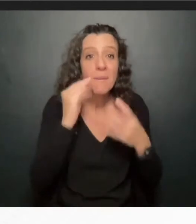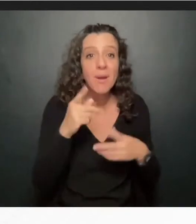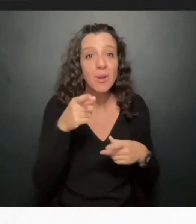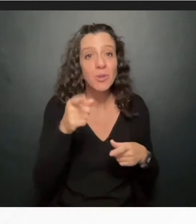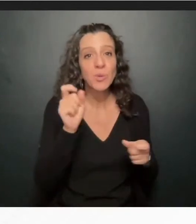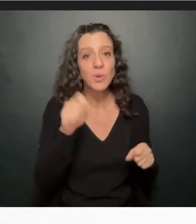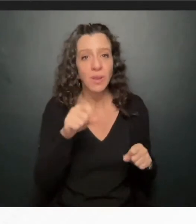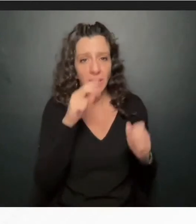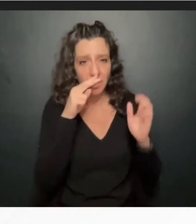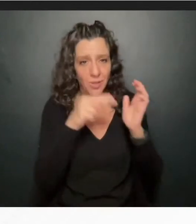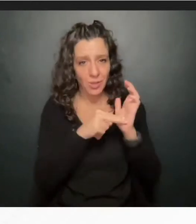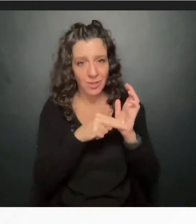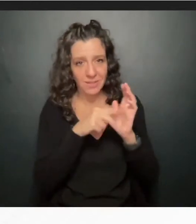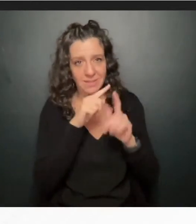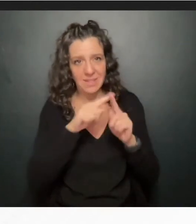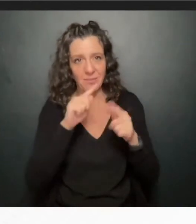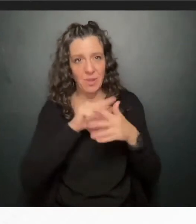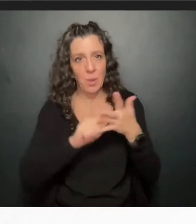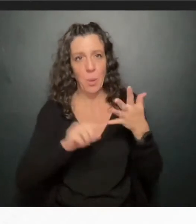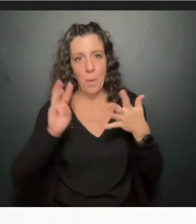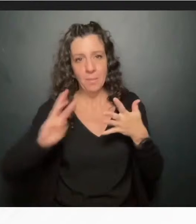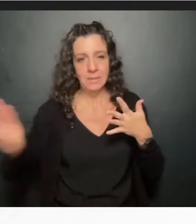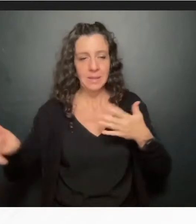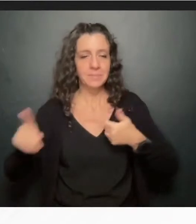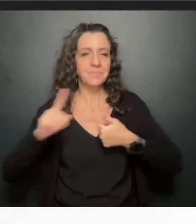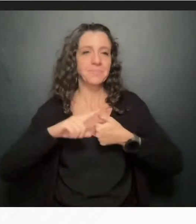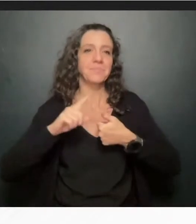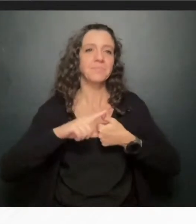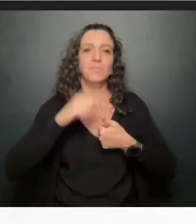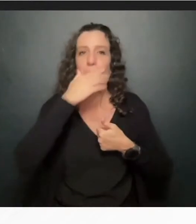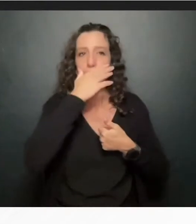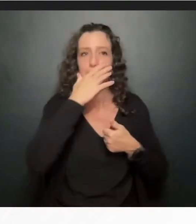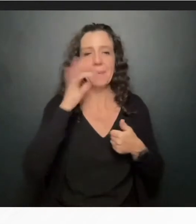visit these websites, so please visit